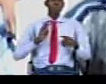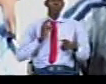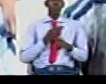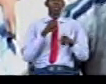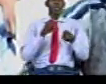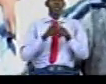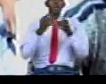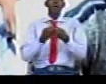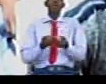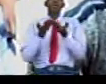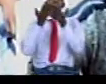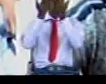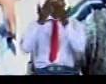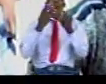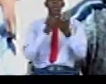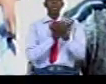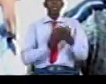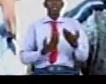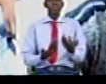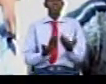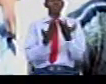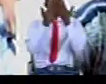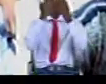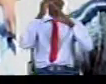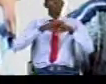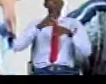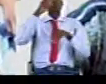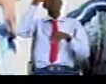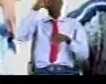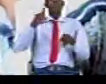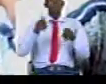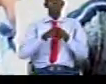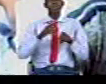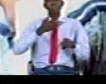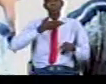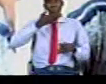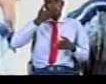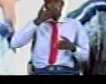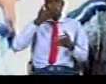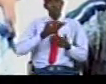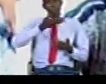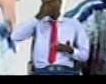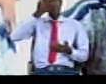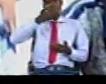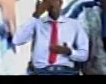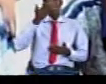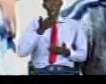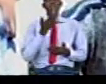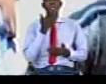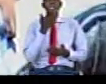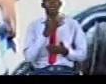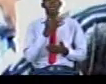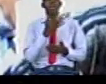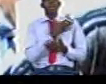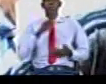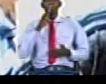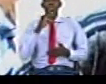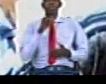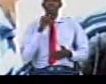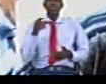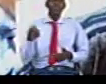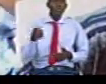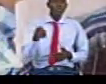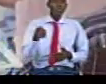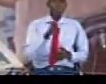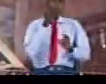sacrifice to God for a sweet smelling savor. Look at verse 7. Be not ye therefore